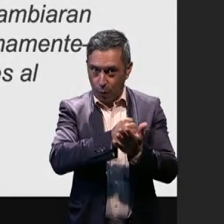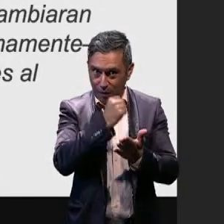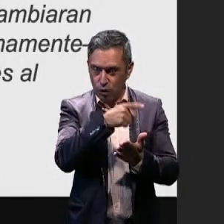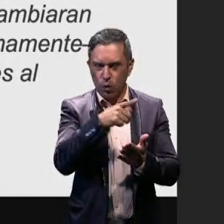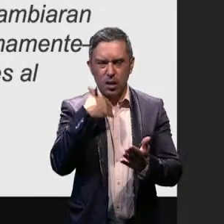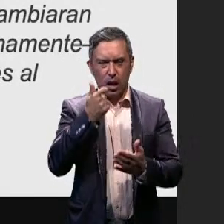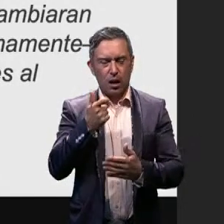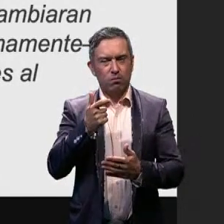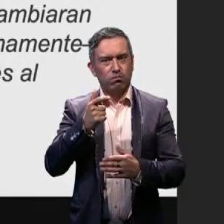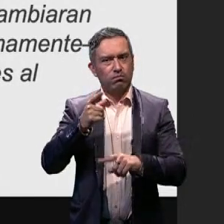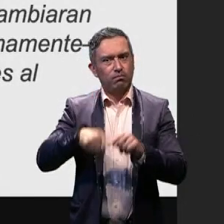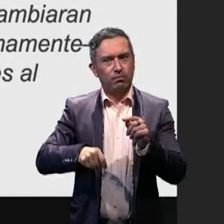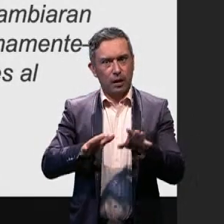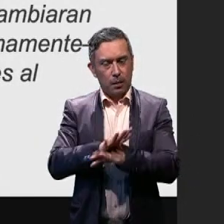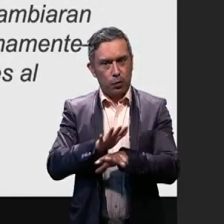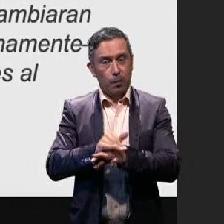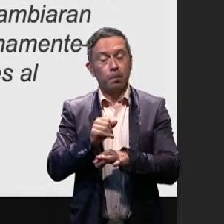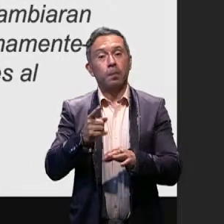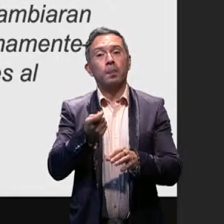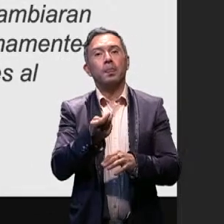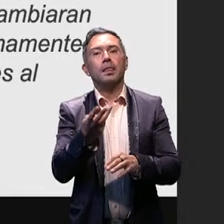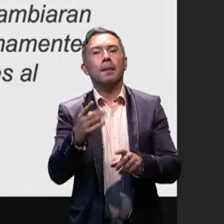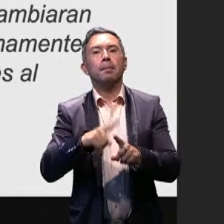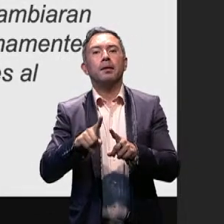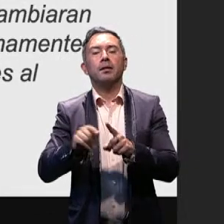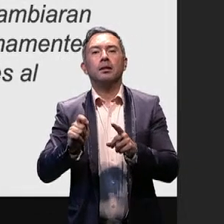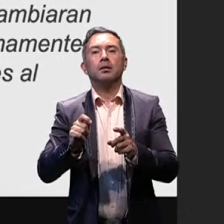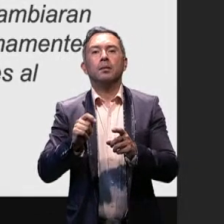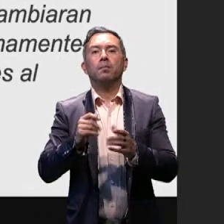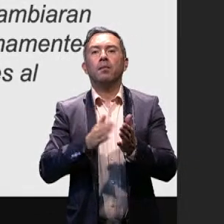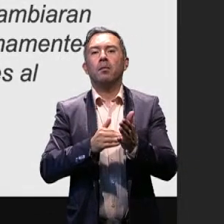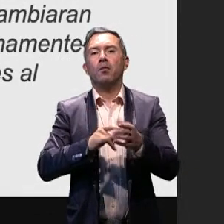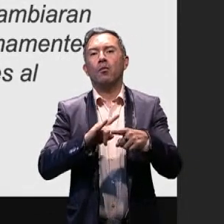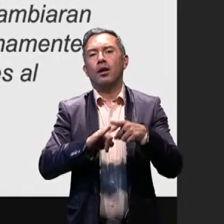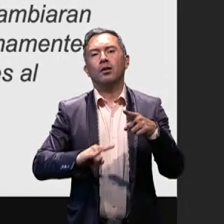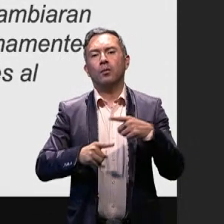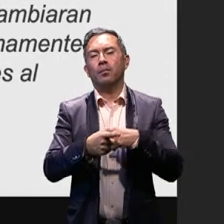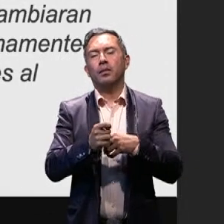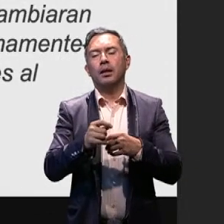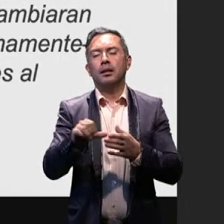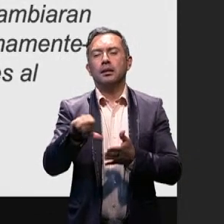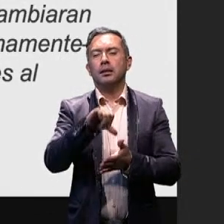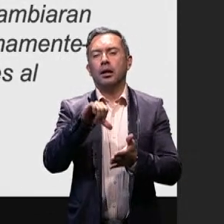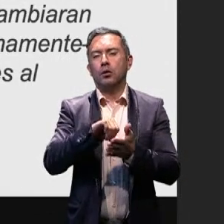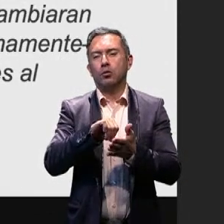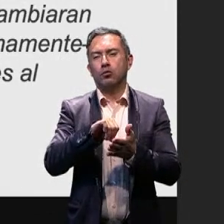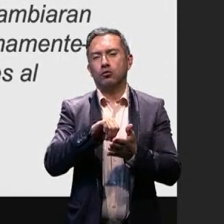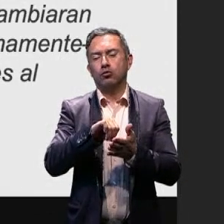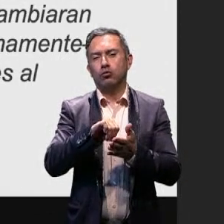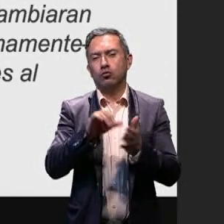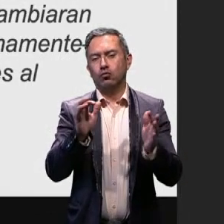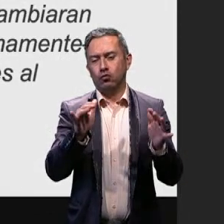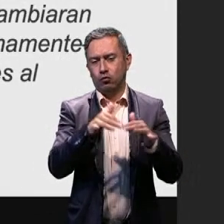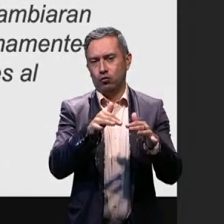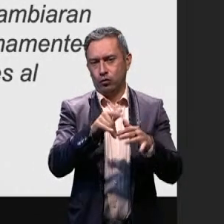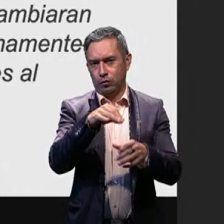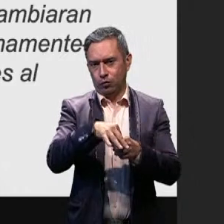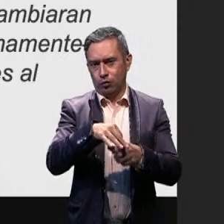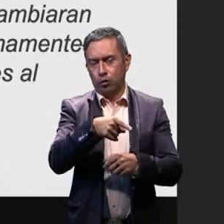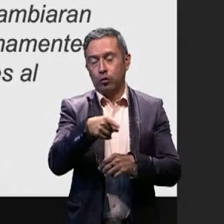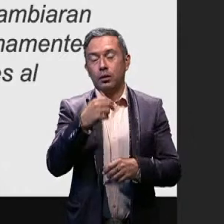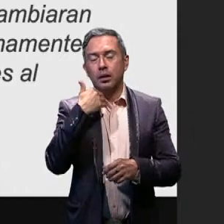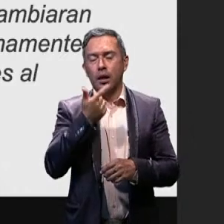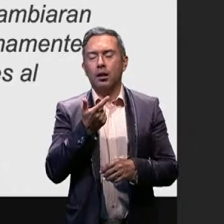urban centers, and send up a fake elector scheme to the Congress. All of these are